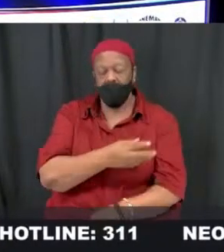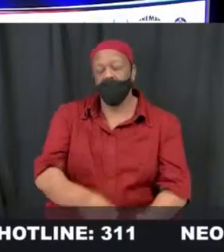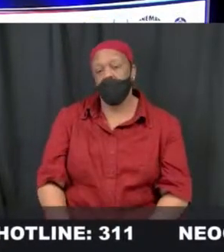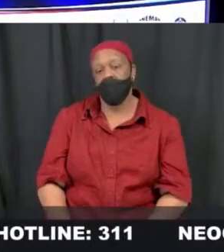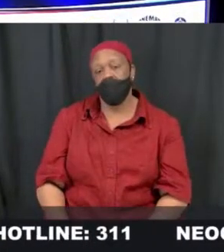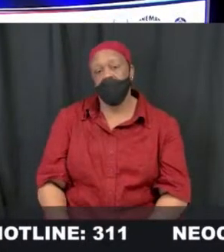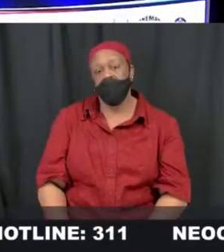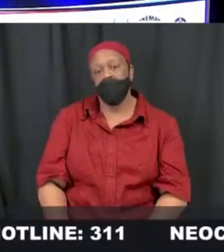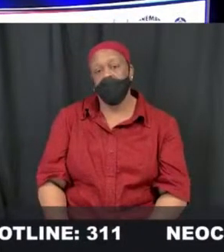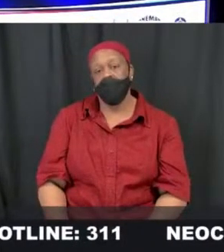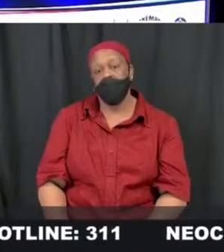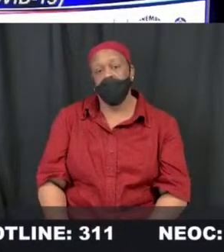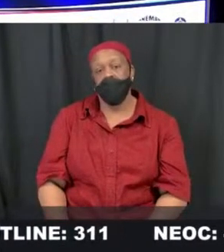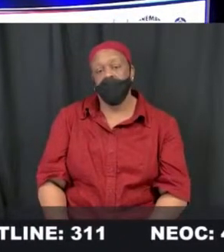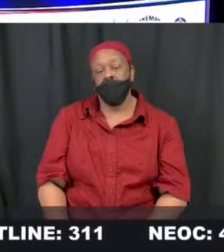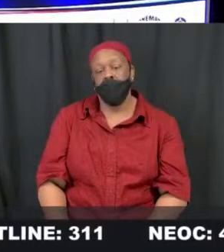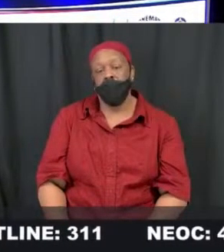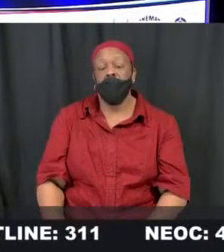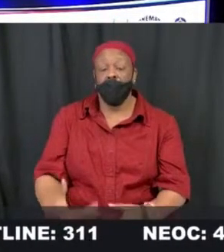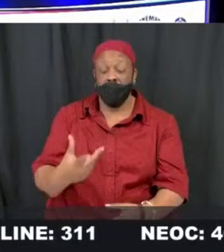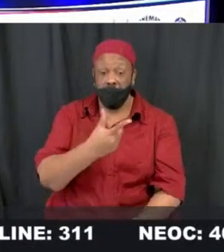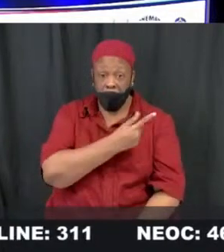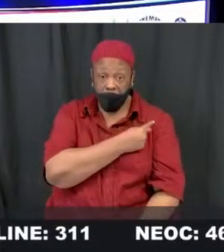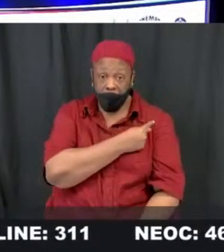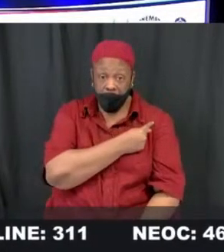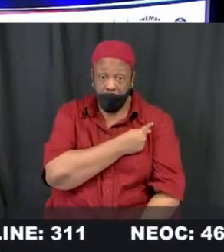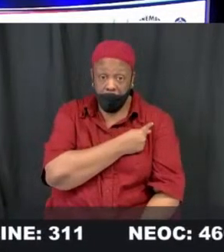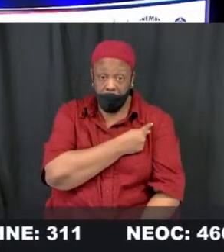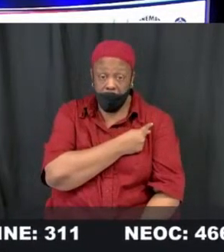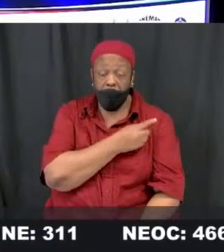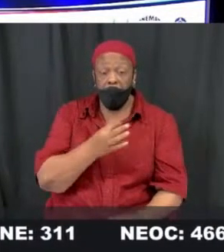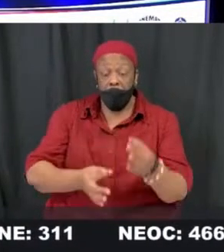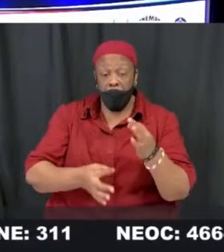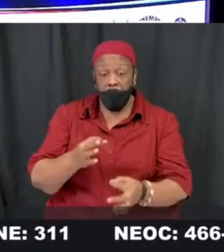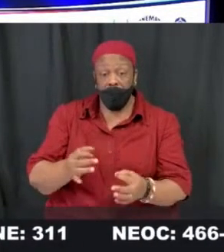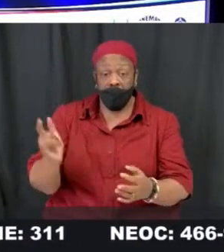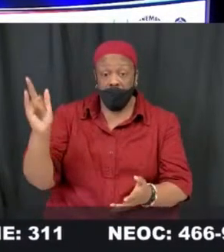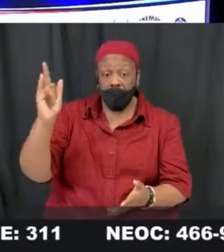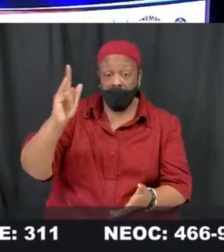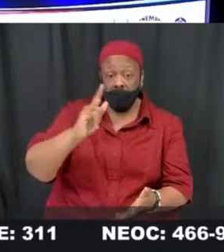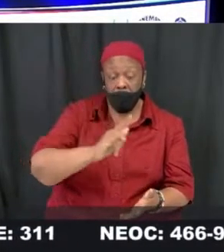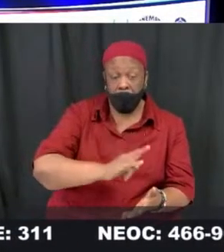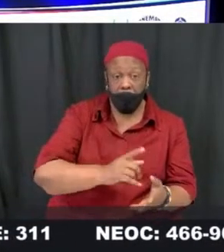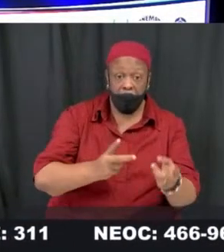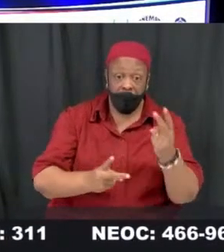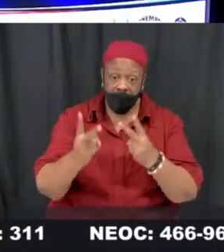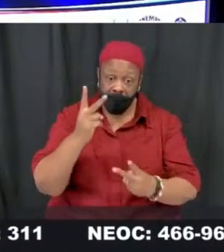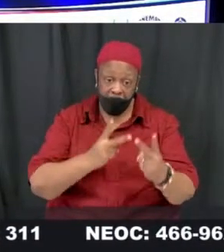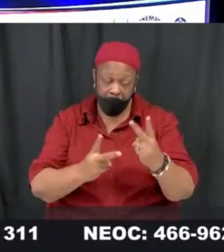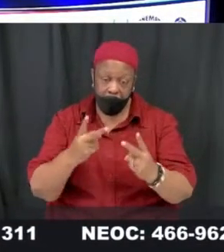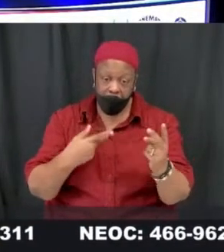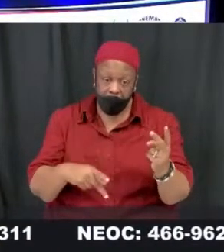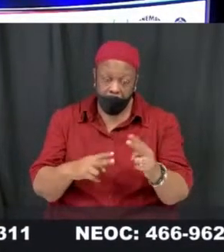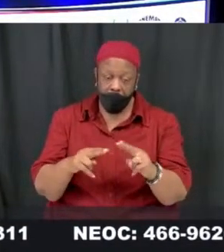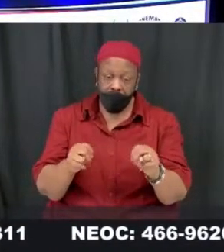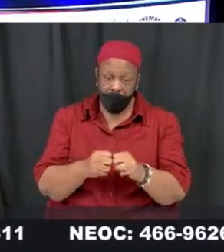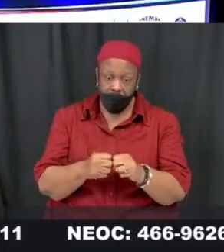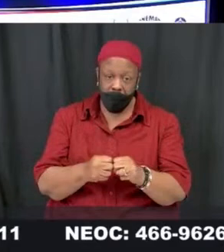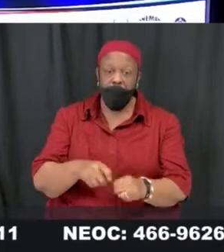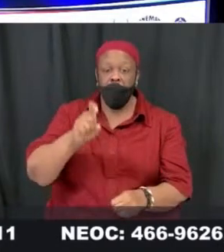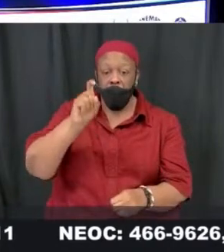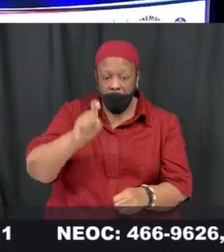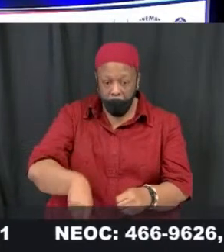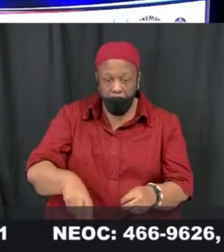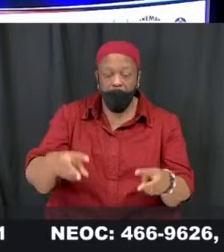opportunity and get vaccinated, begin to prepare for the hurricane season. When it